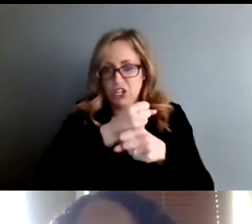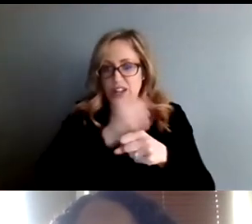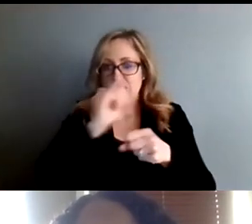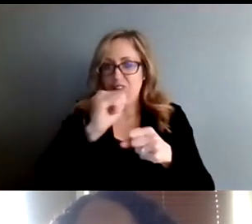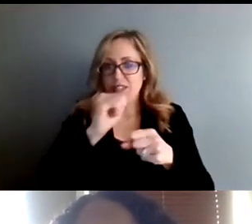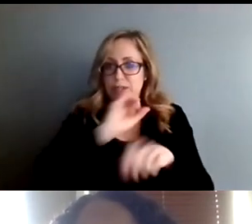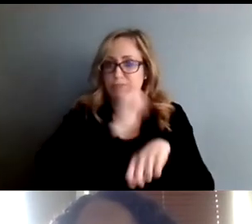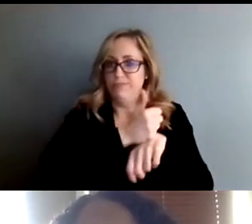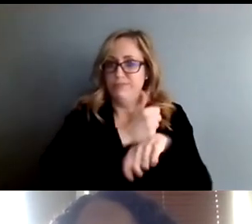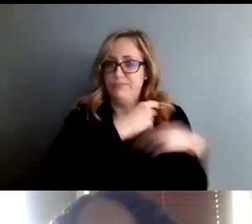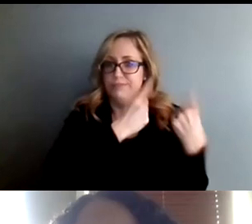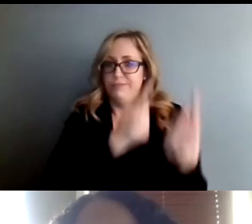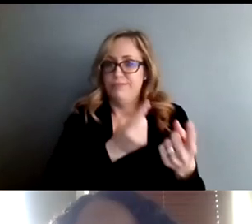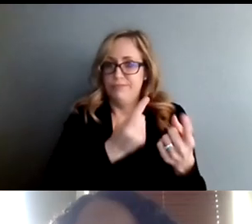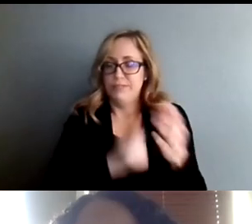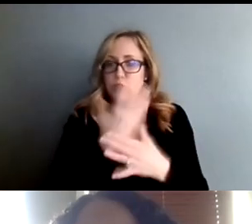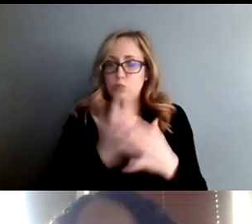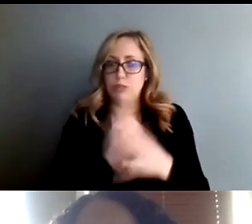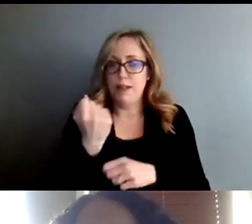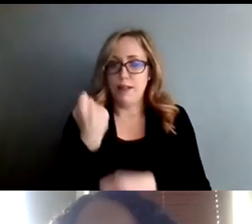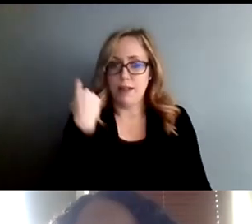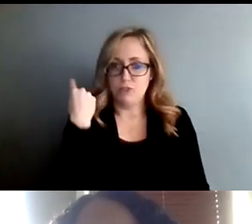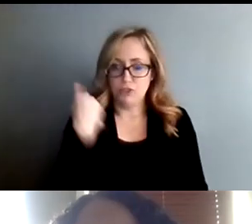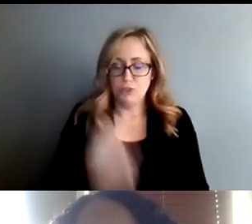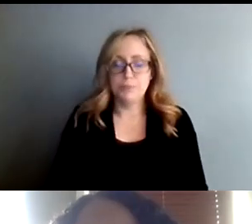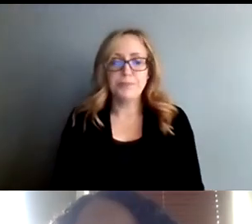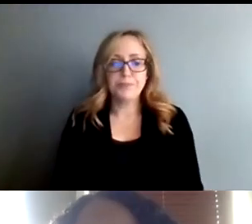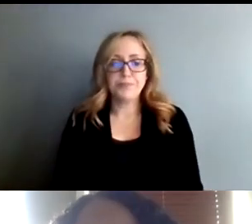spring. Thank you.